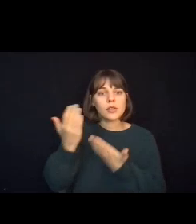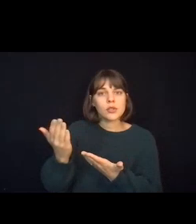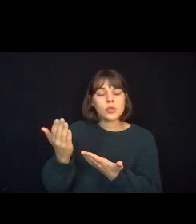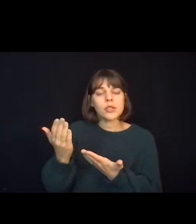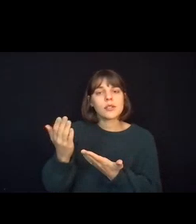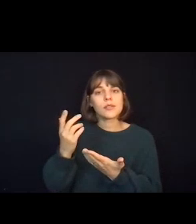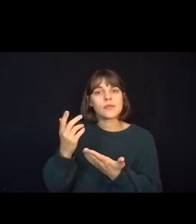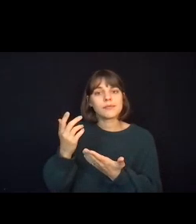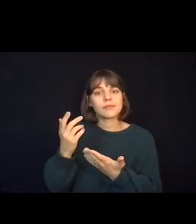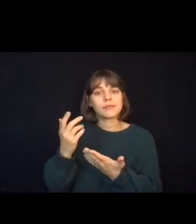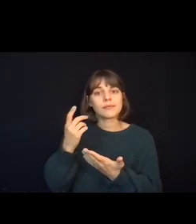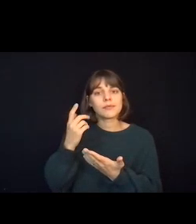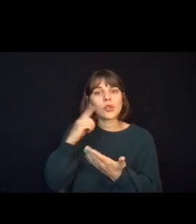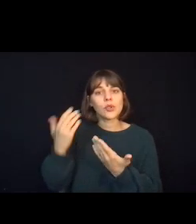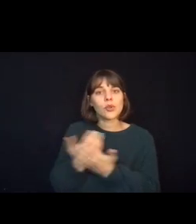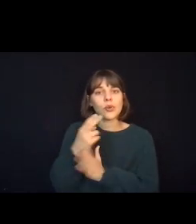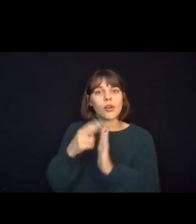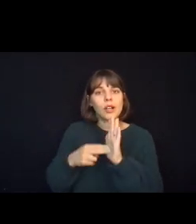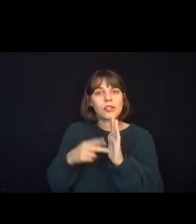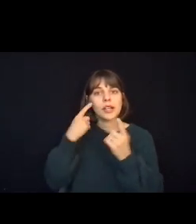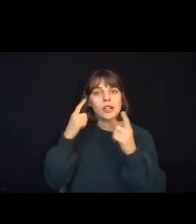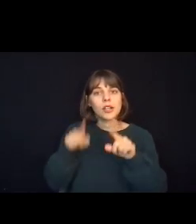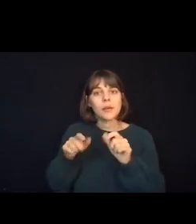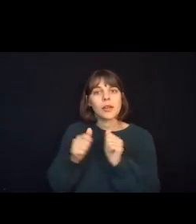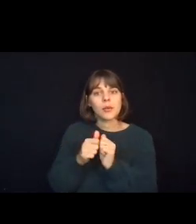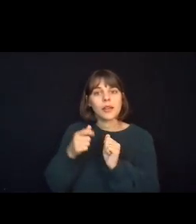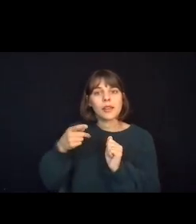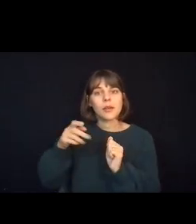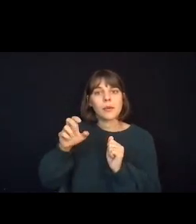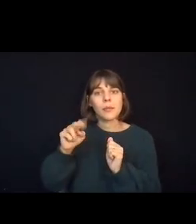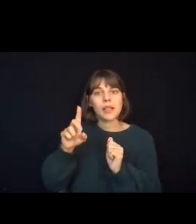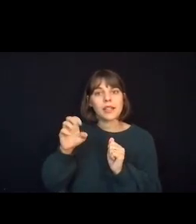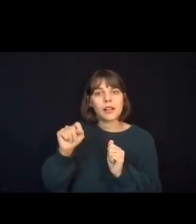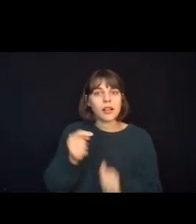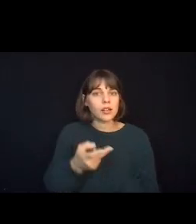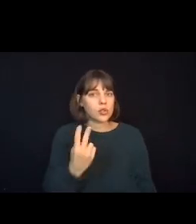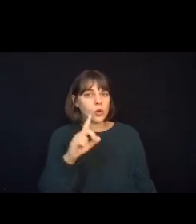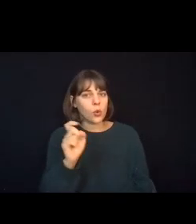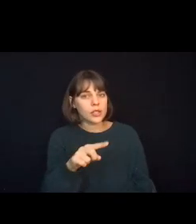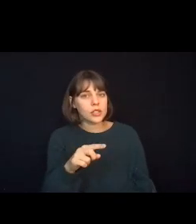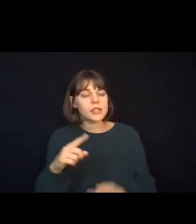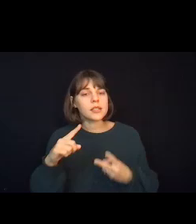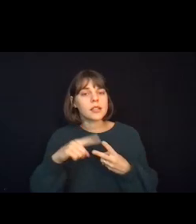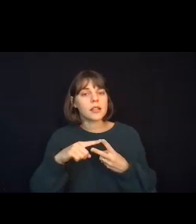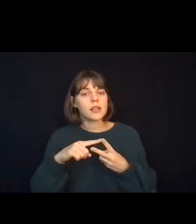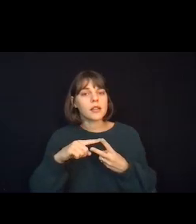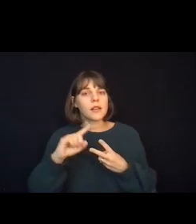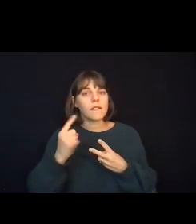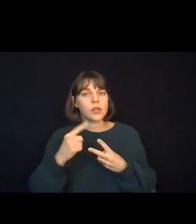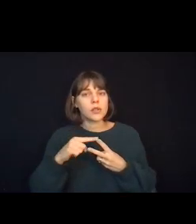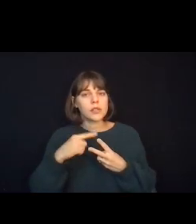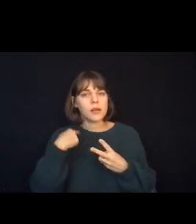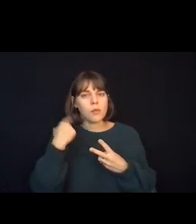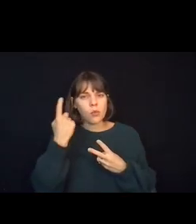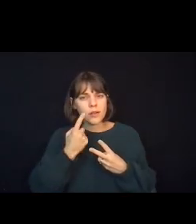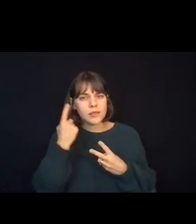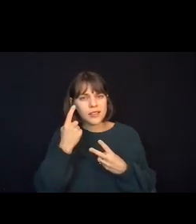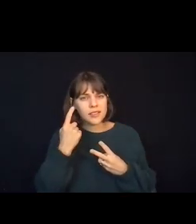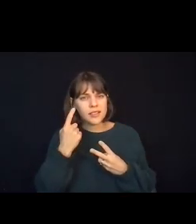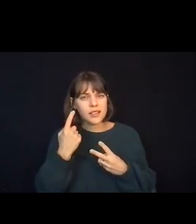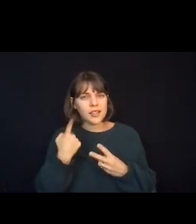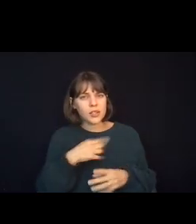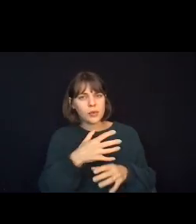with PennDOT to the full board for approval. I have two questions. First of all, I'm wondering,